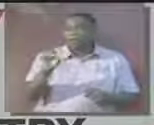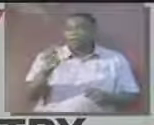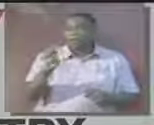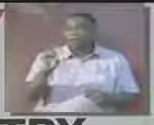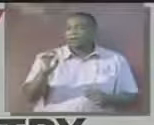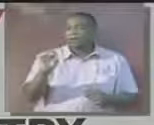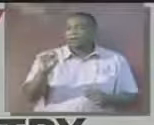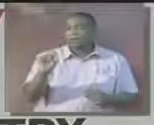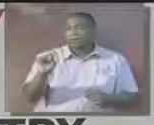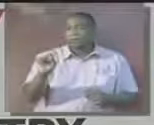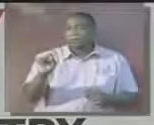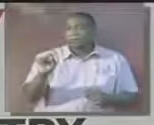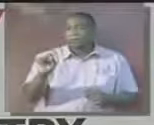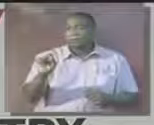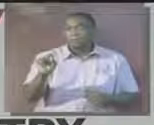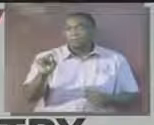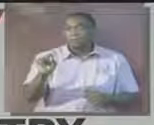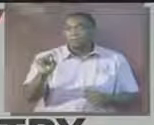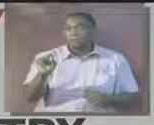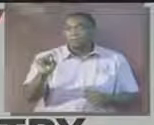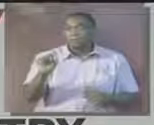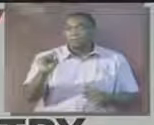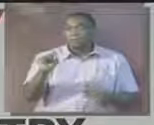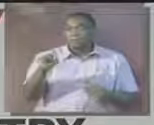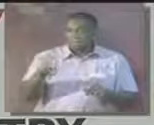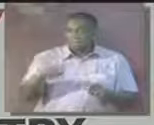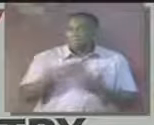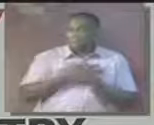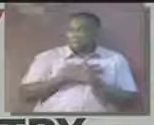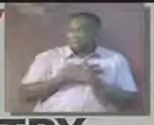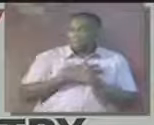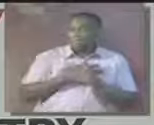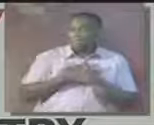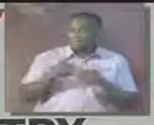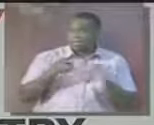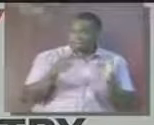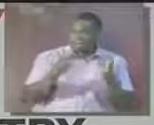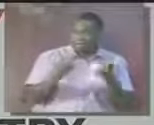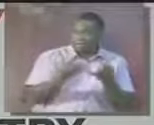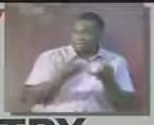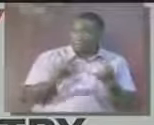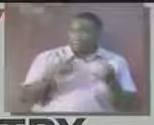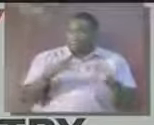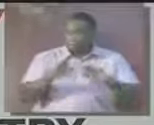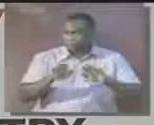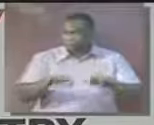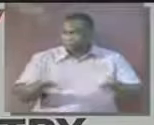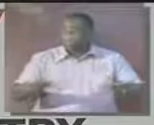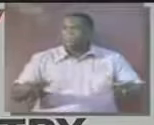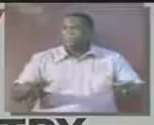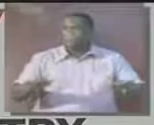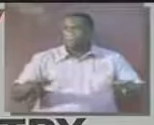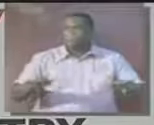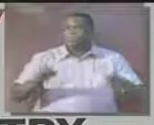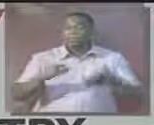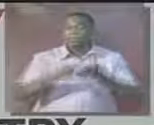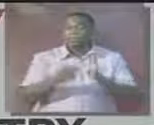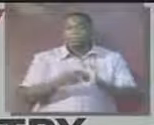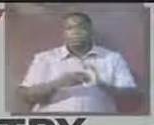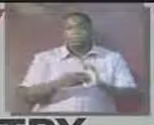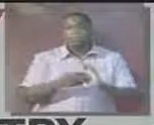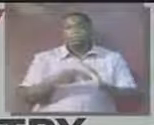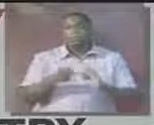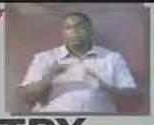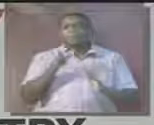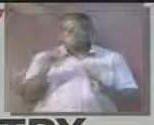days a week. They need to rest. They have families too. They have children too. So let's again think